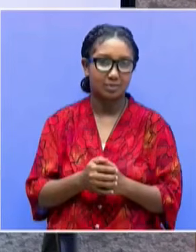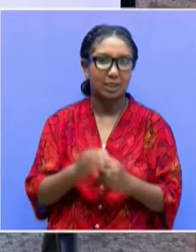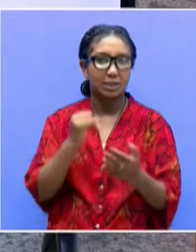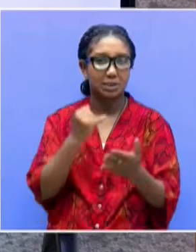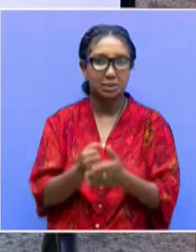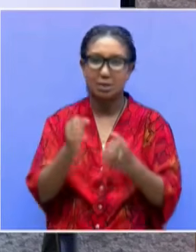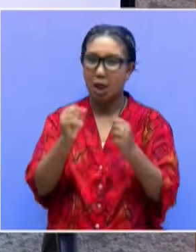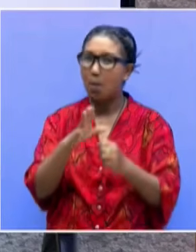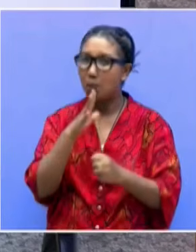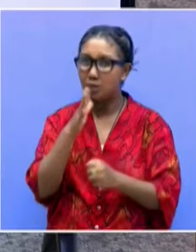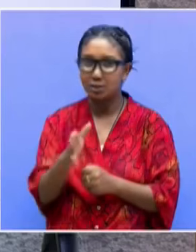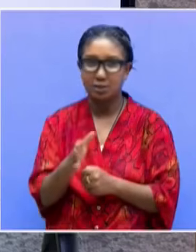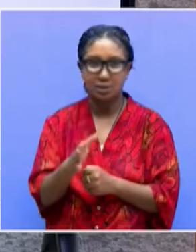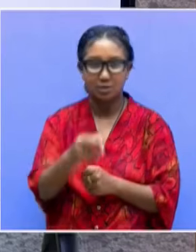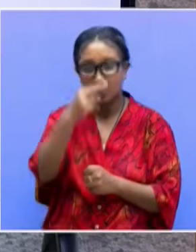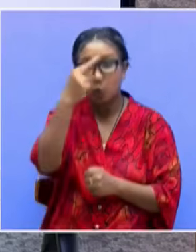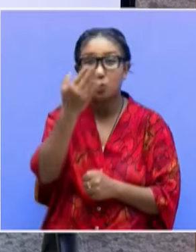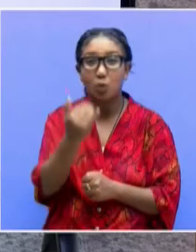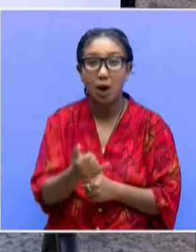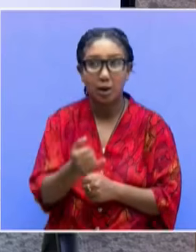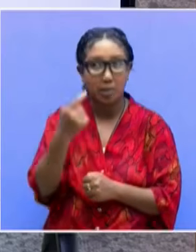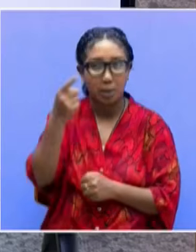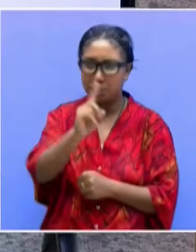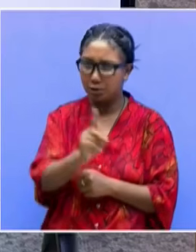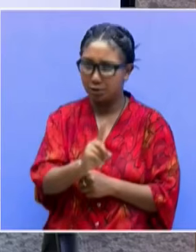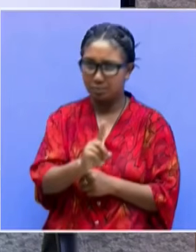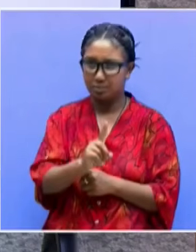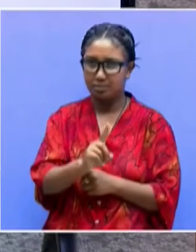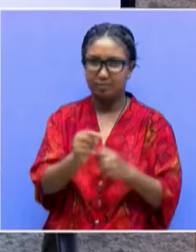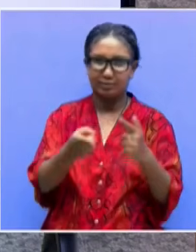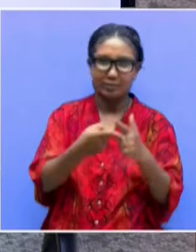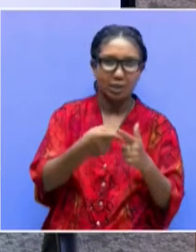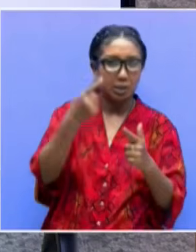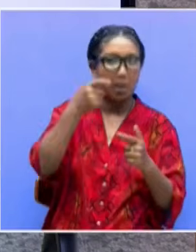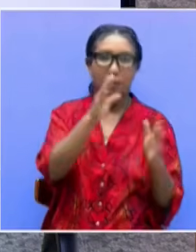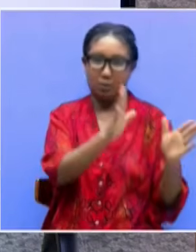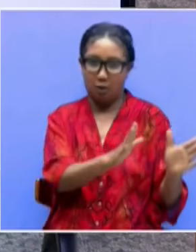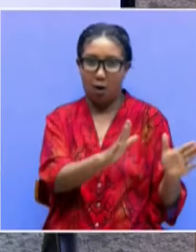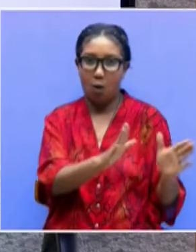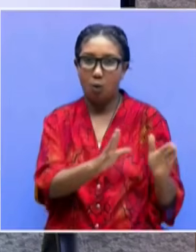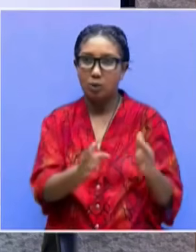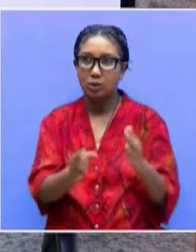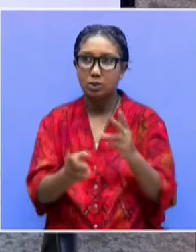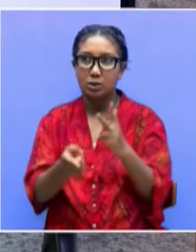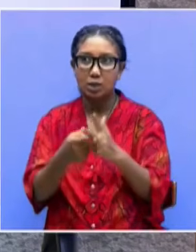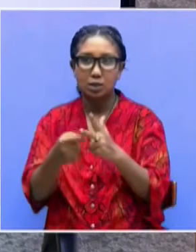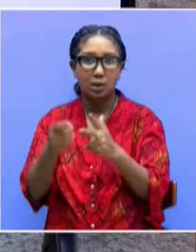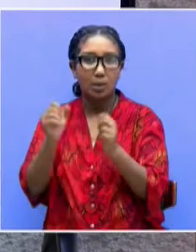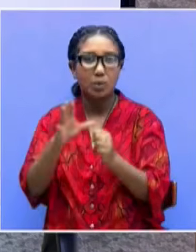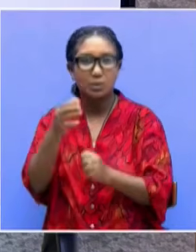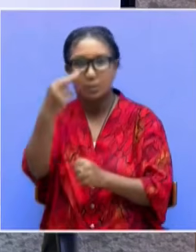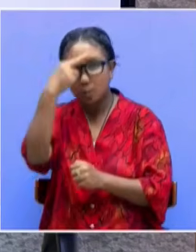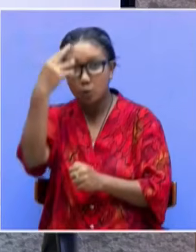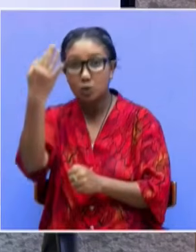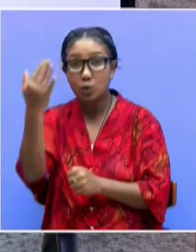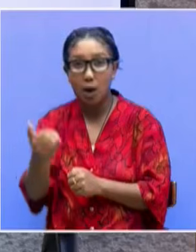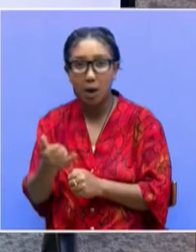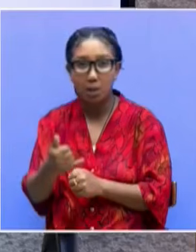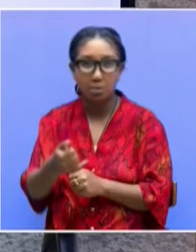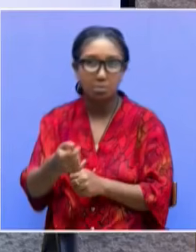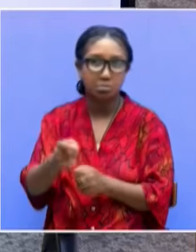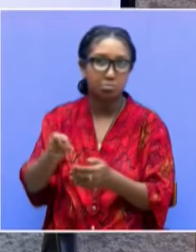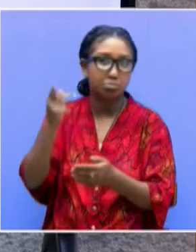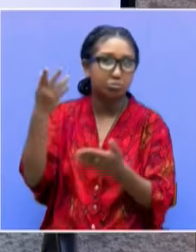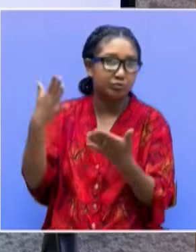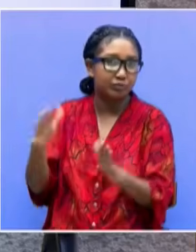is impossible, not because it is imaginary like the second conditional, but it is impossible because it is